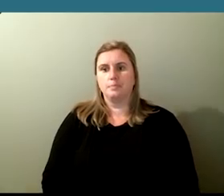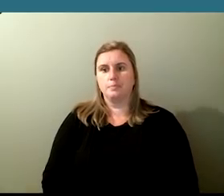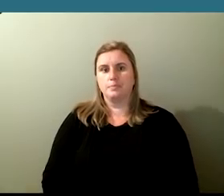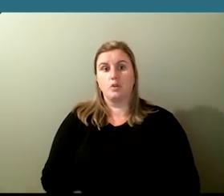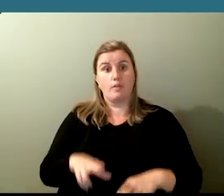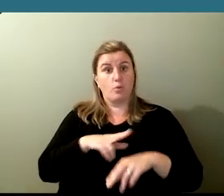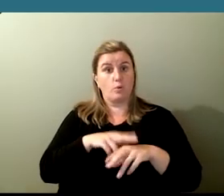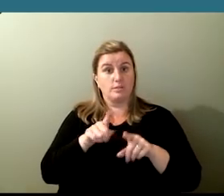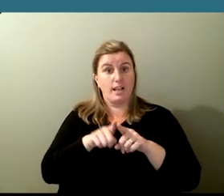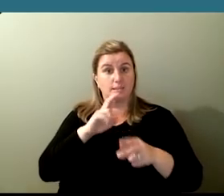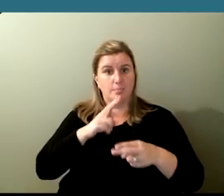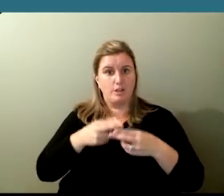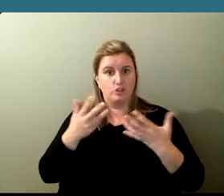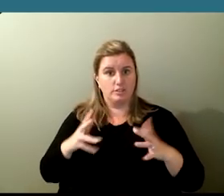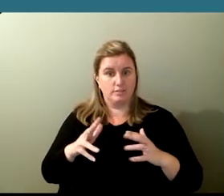mentioned,